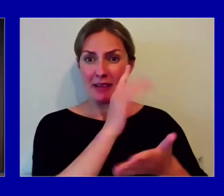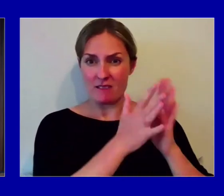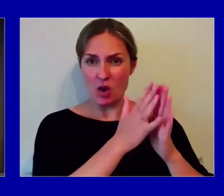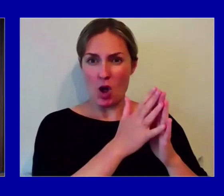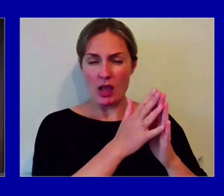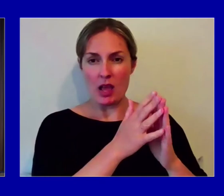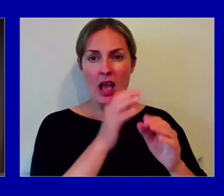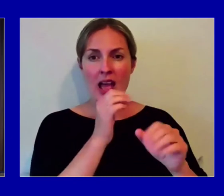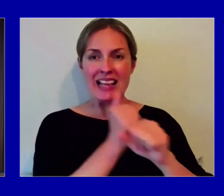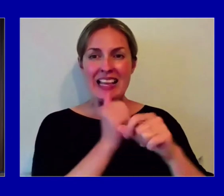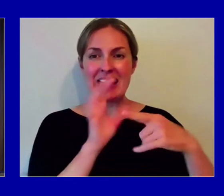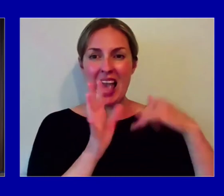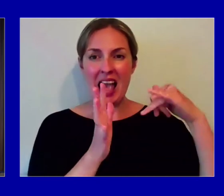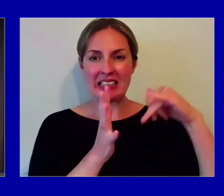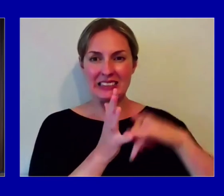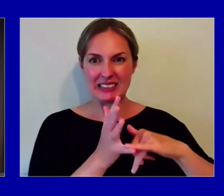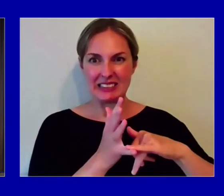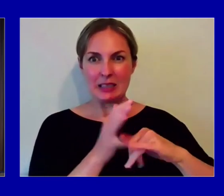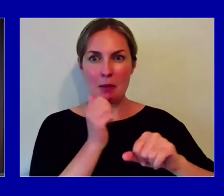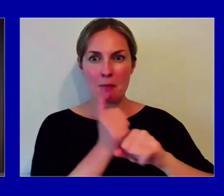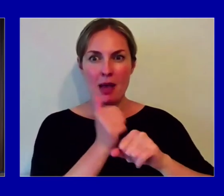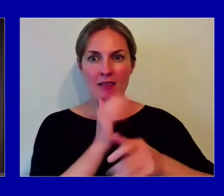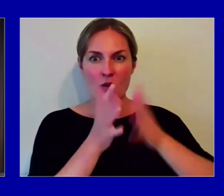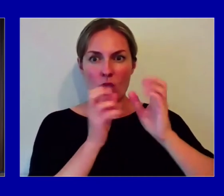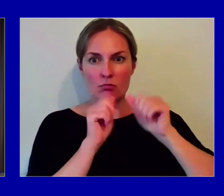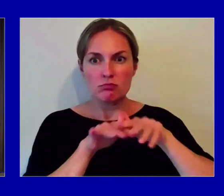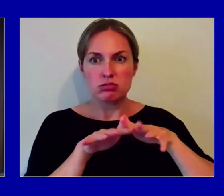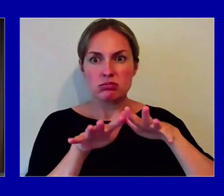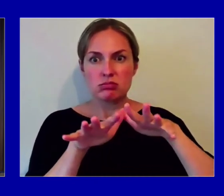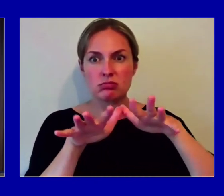um, was out of that section of the fire.